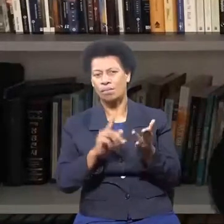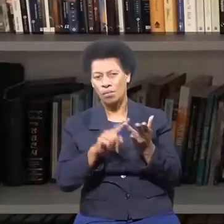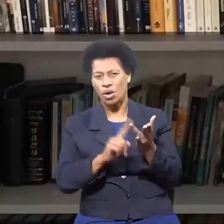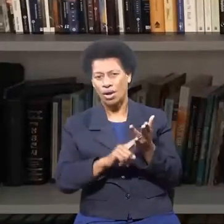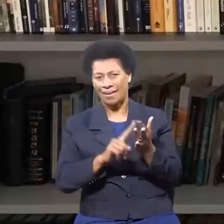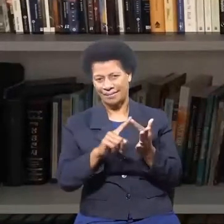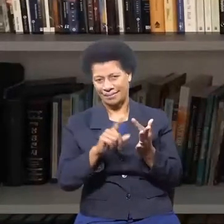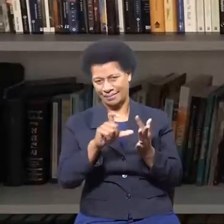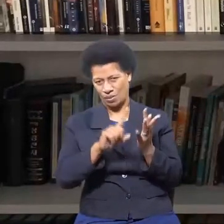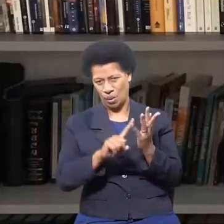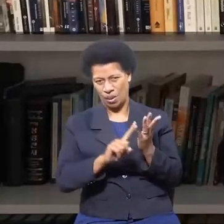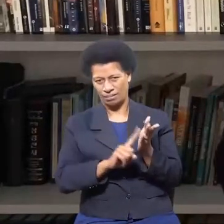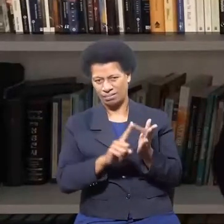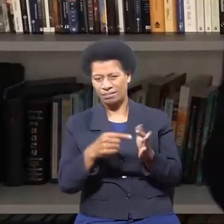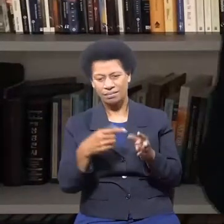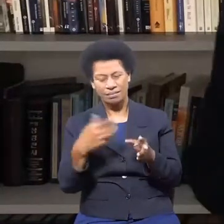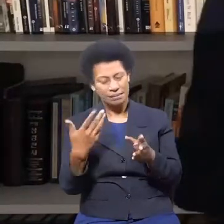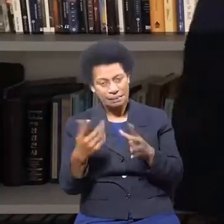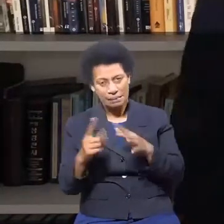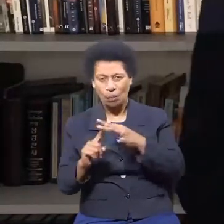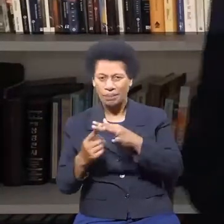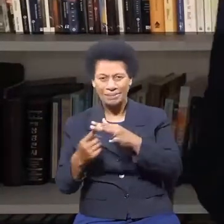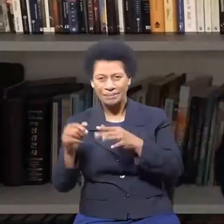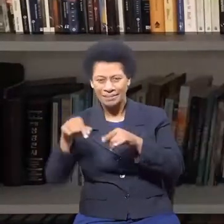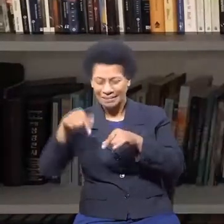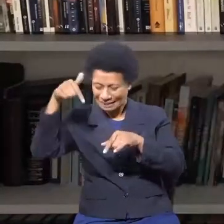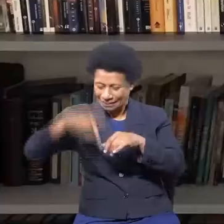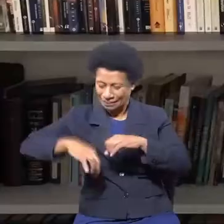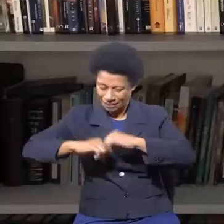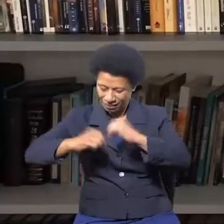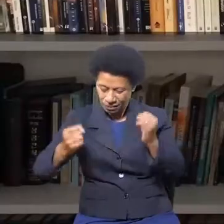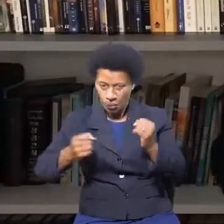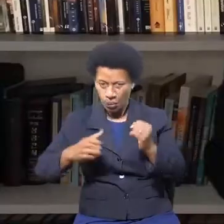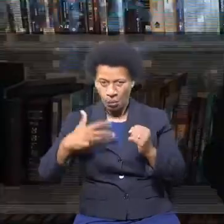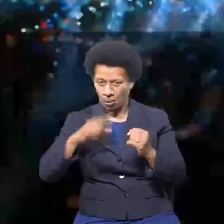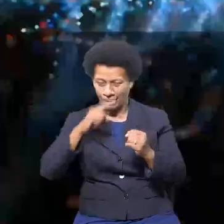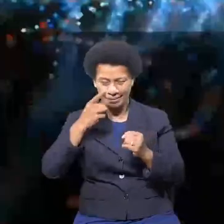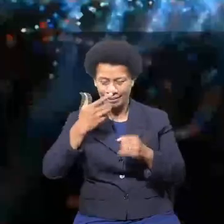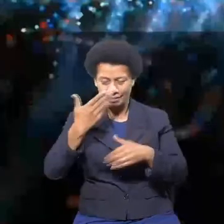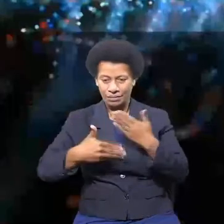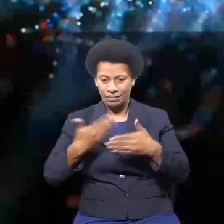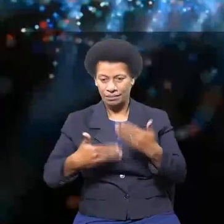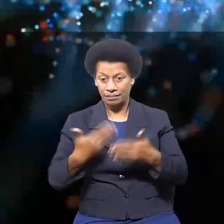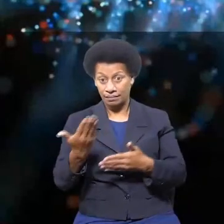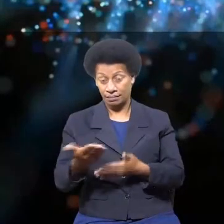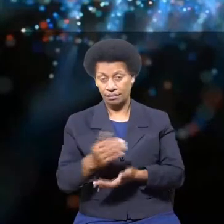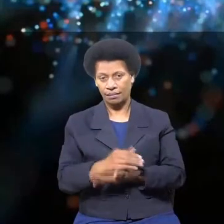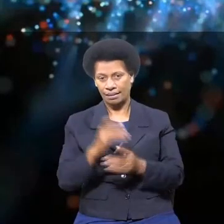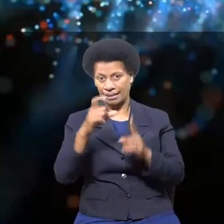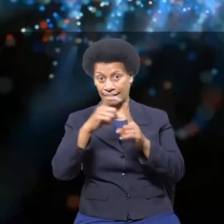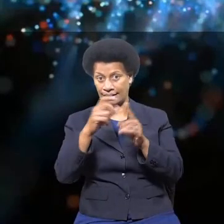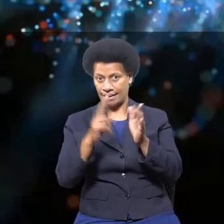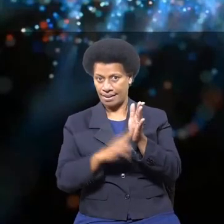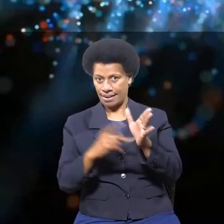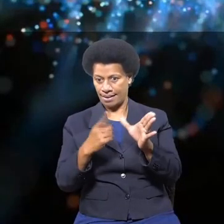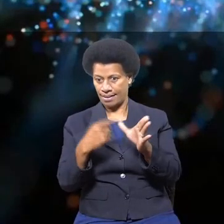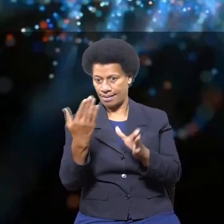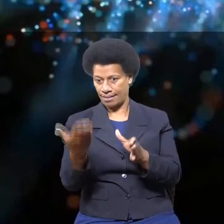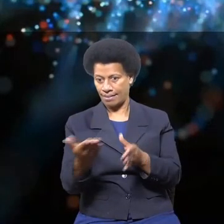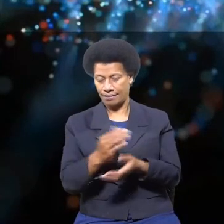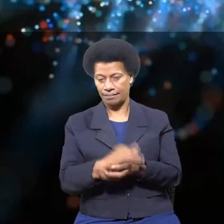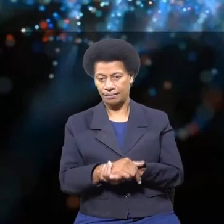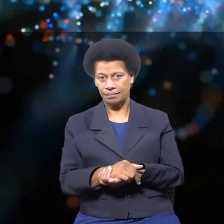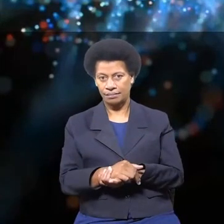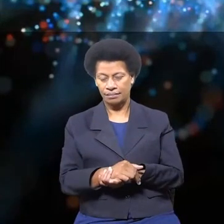just too complex. The other thing that we need to think about as well is DNA. I was talking to you about this before,